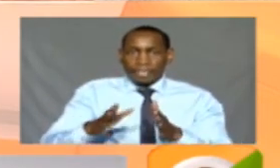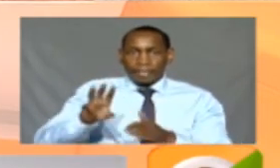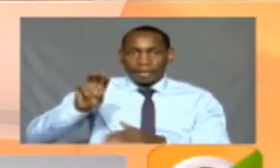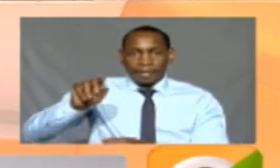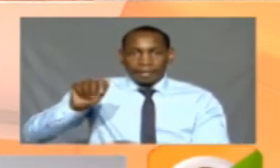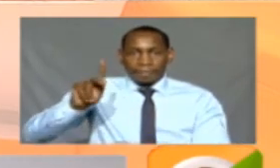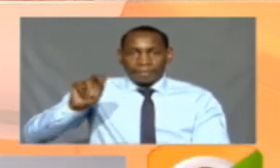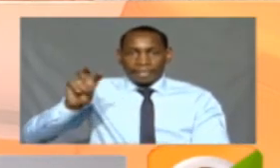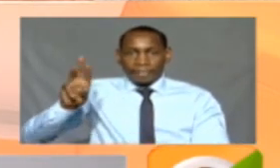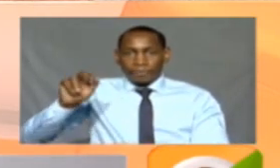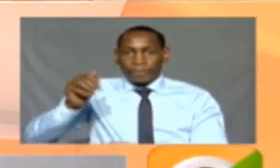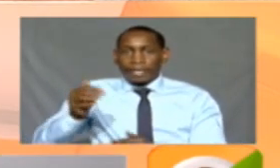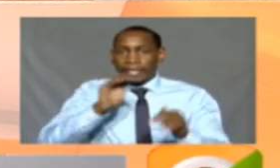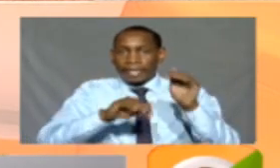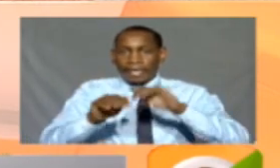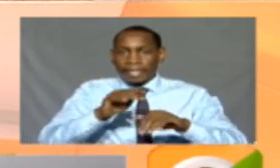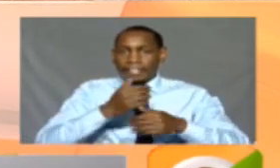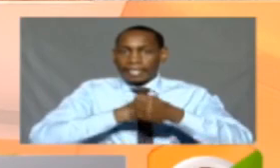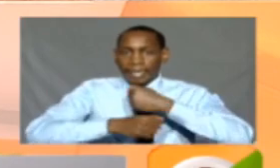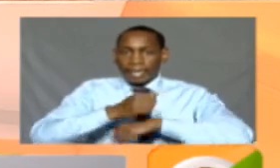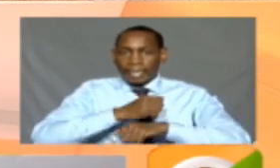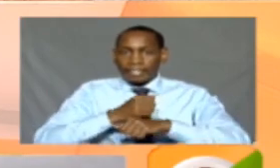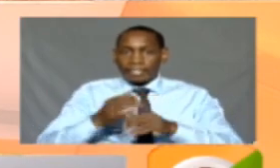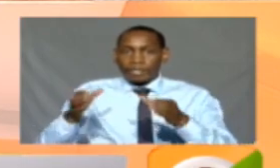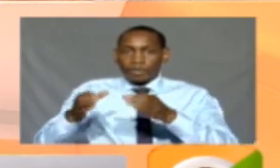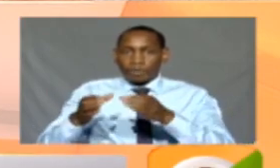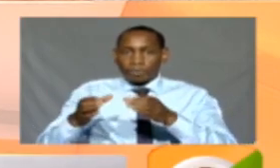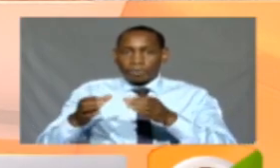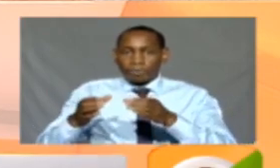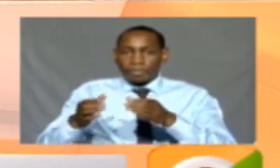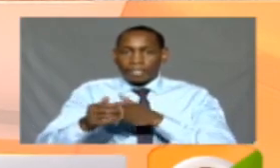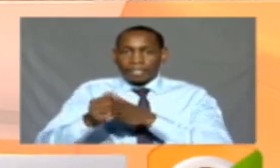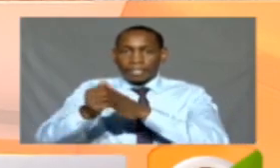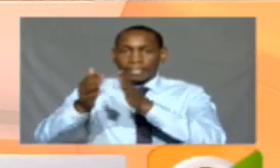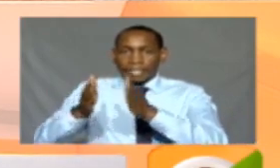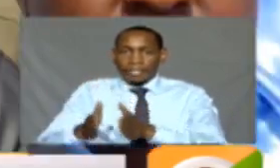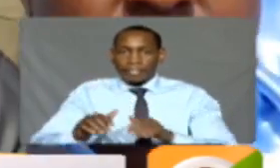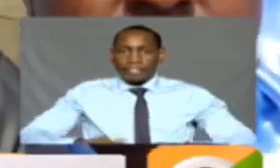Mwakwere was elected as the acting Wiper Party chairman.